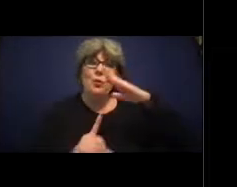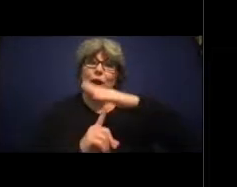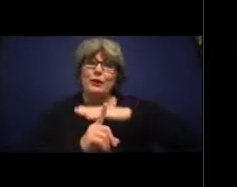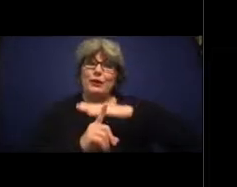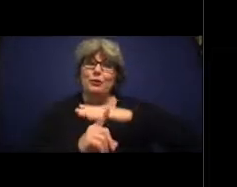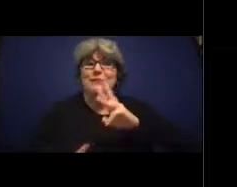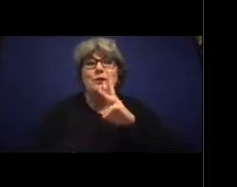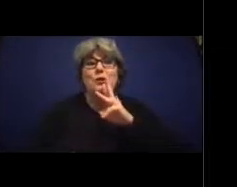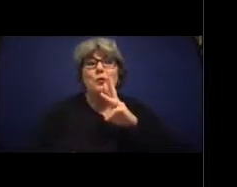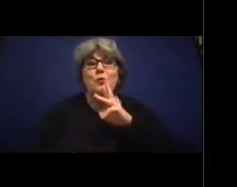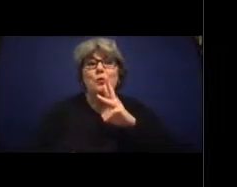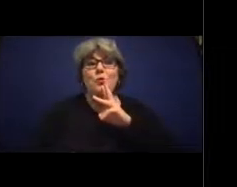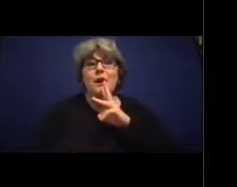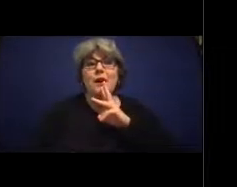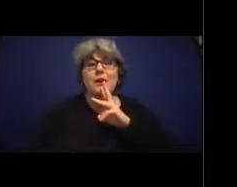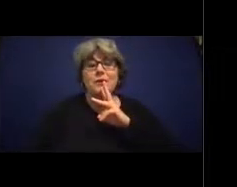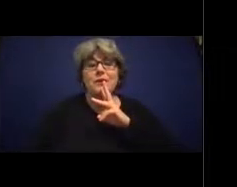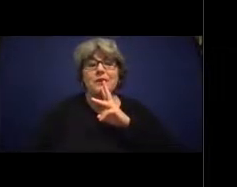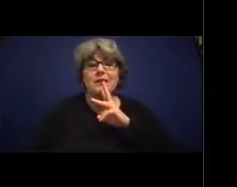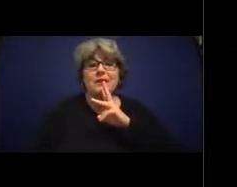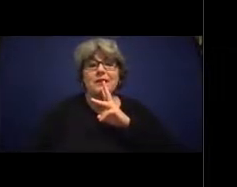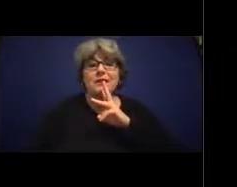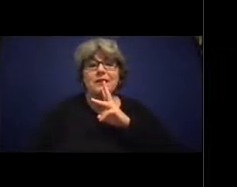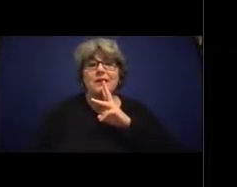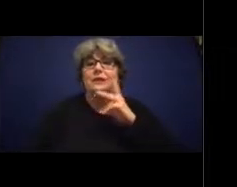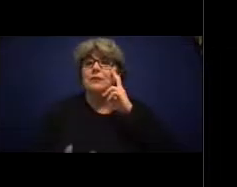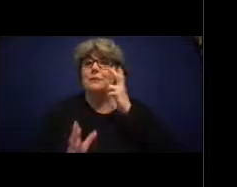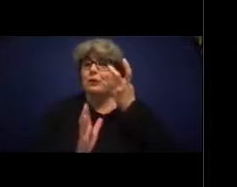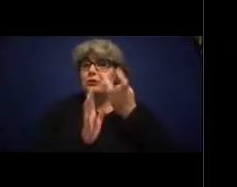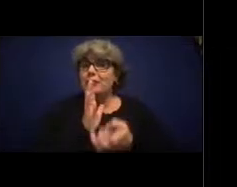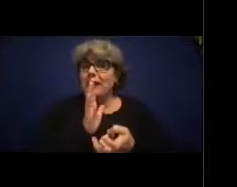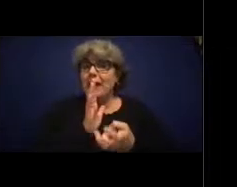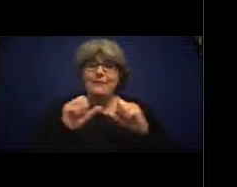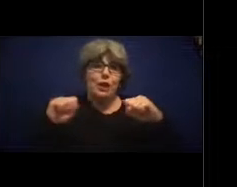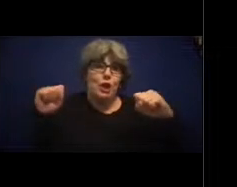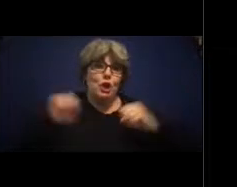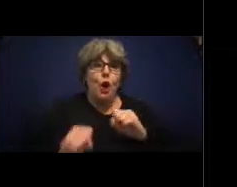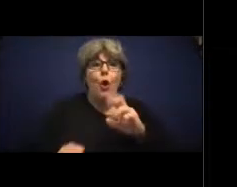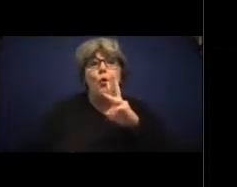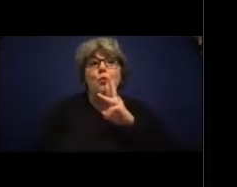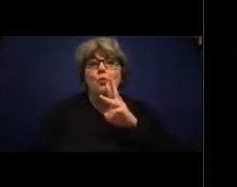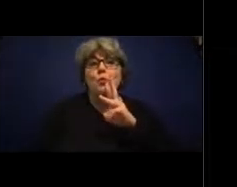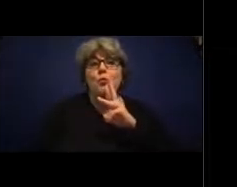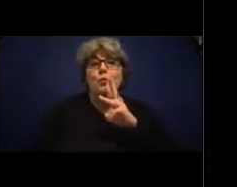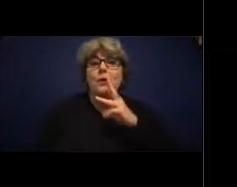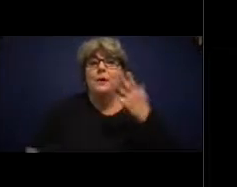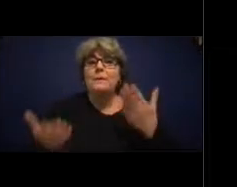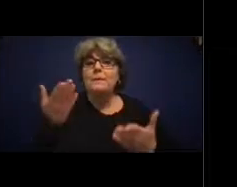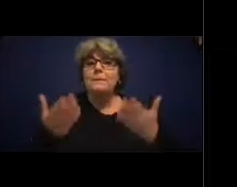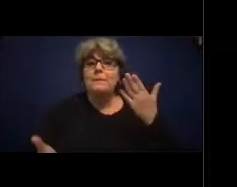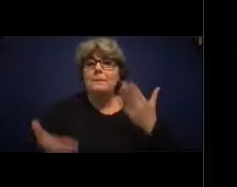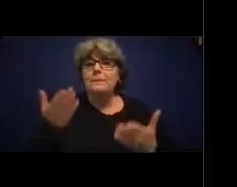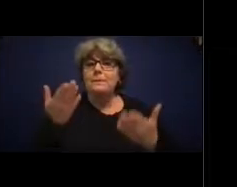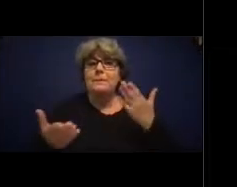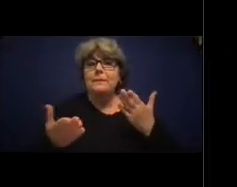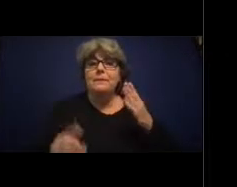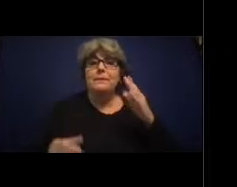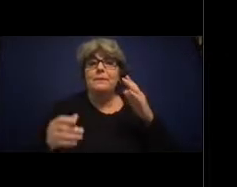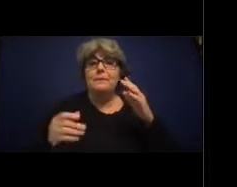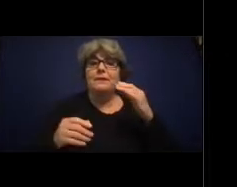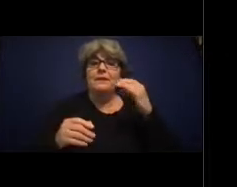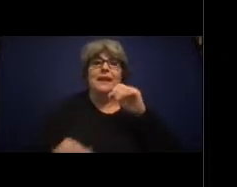water, which, to give people a sense, when you dive in such cold water, some people, myself included, get what's called an ice cream cone